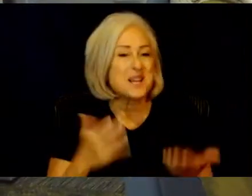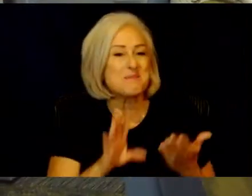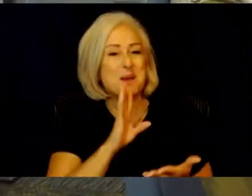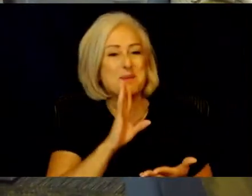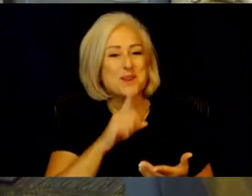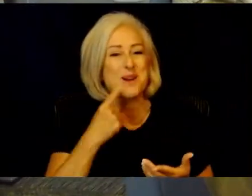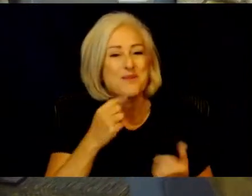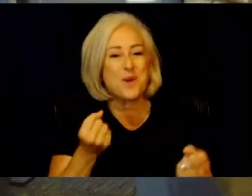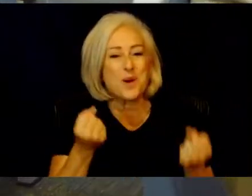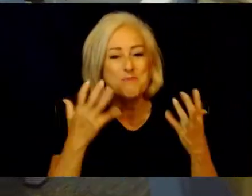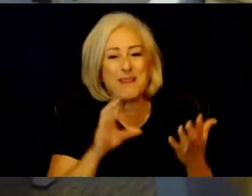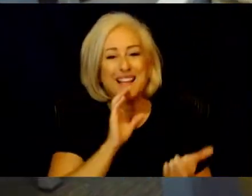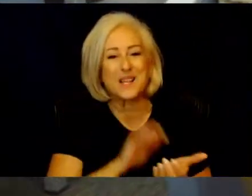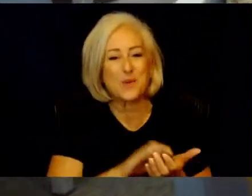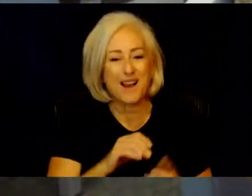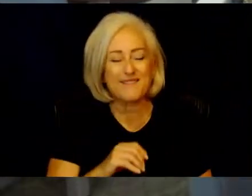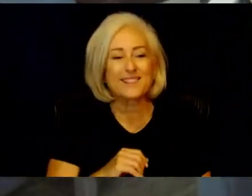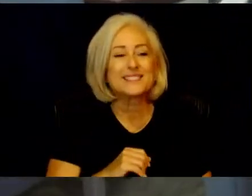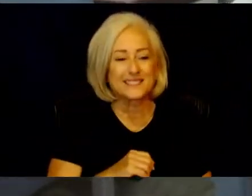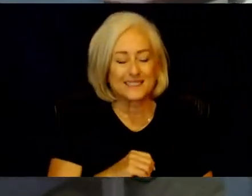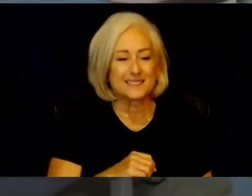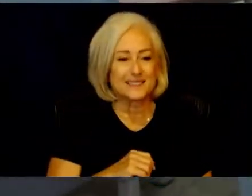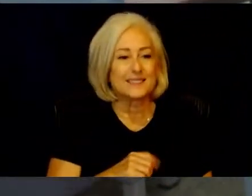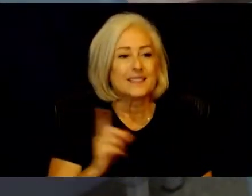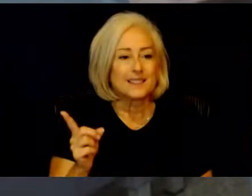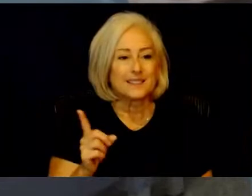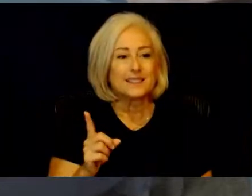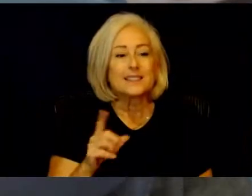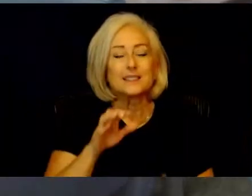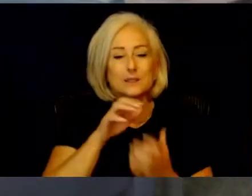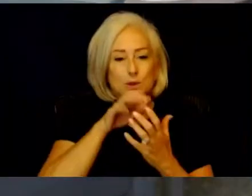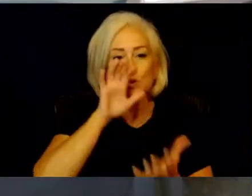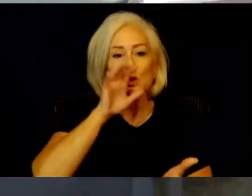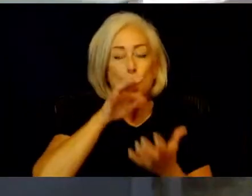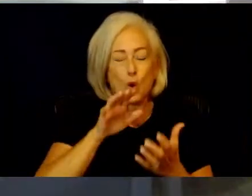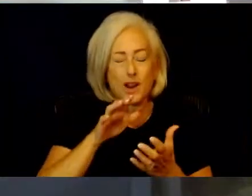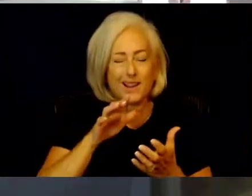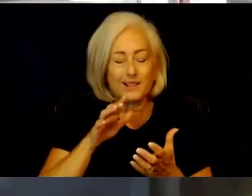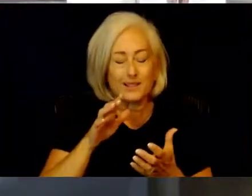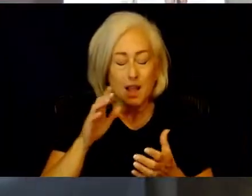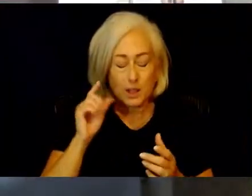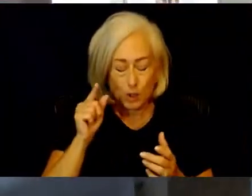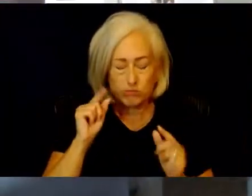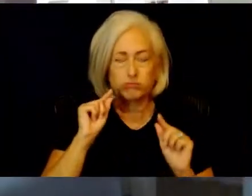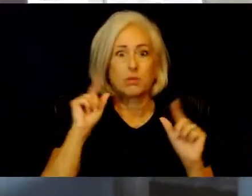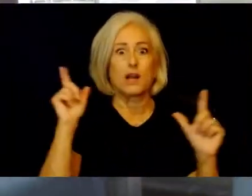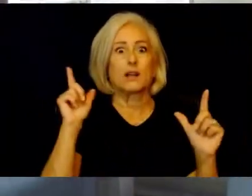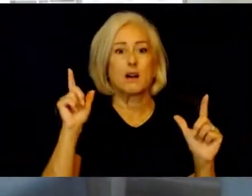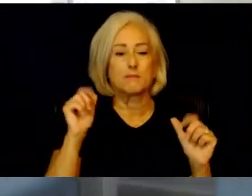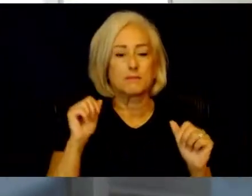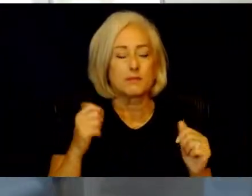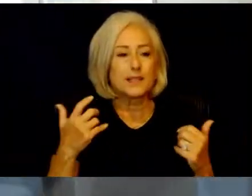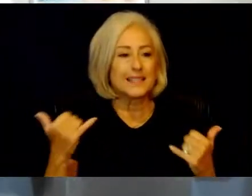Yes, if your husband is snoring and loud to the point that he's waking you up, combine that with if he doesn't feel fully rested in the morning, a little